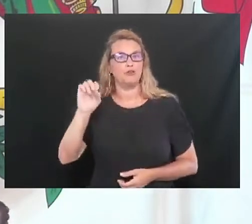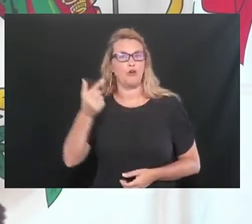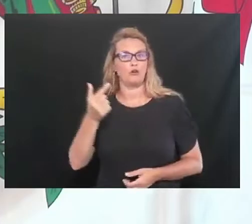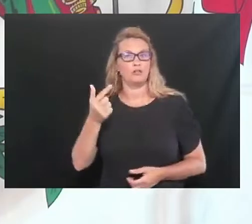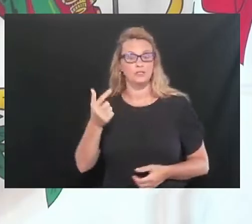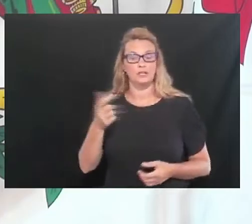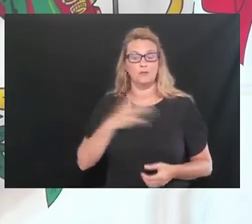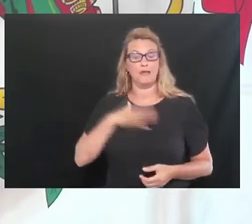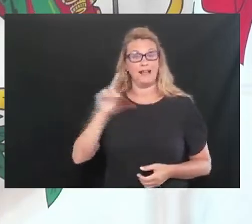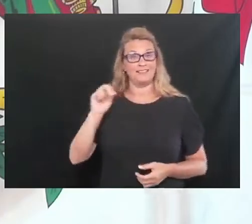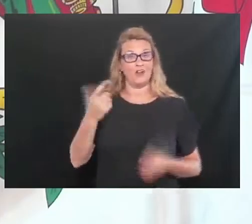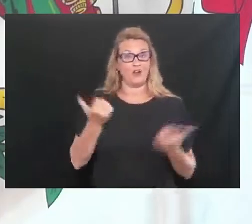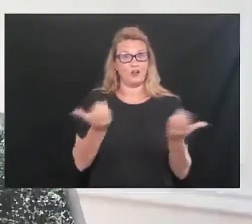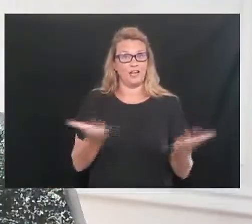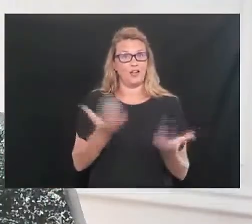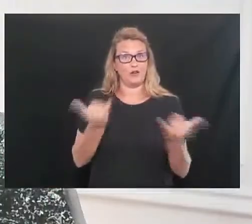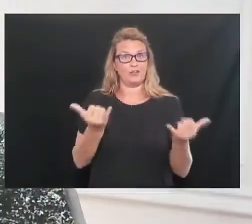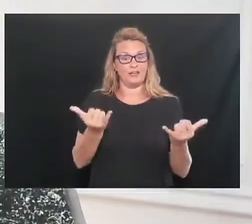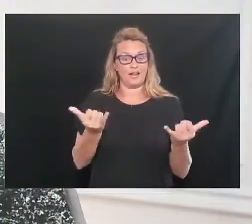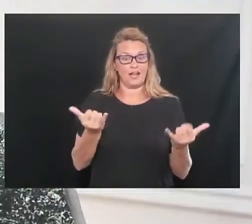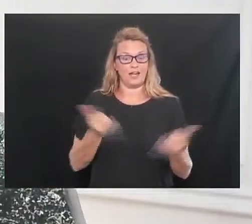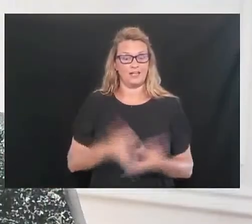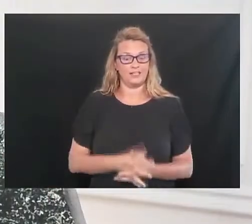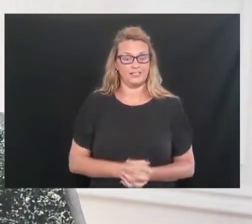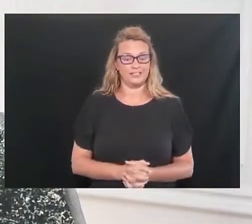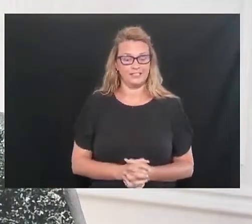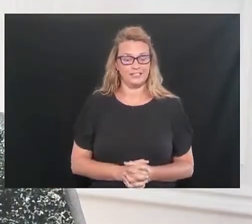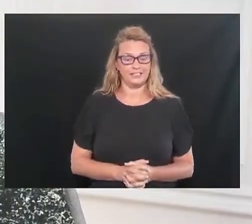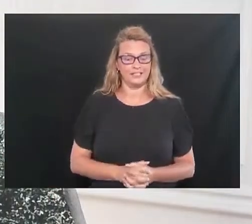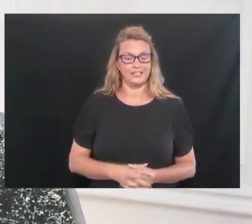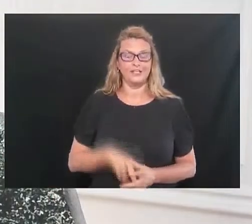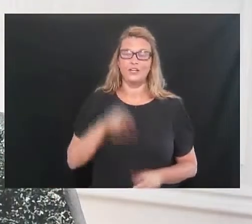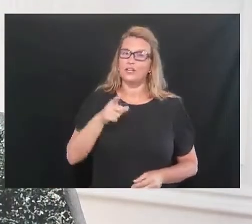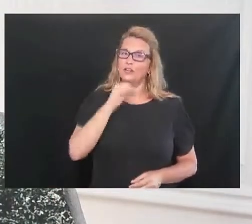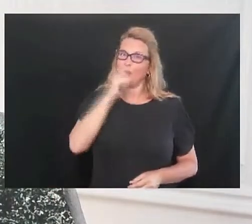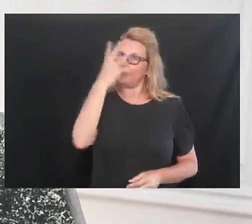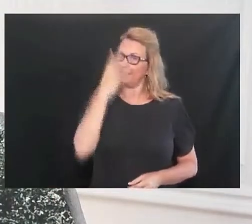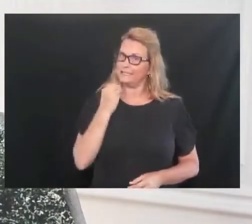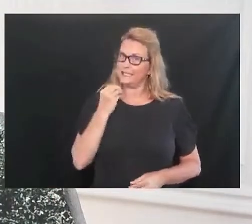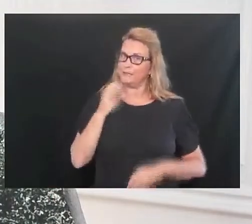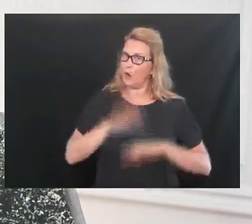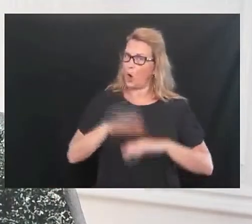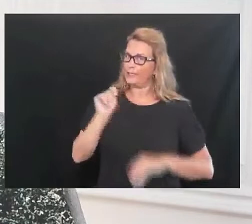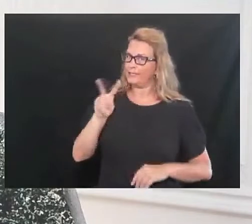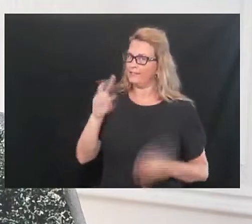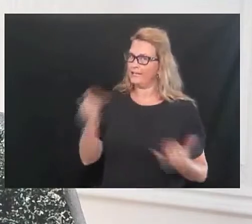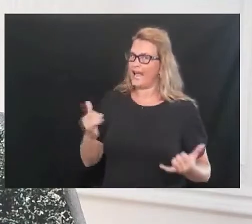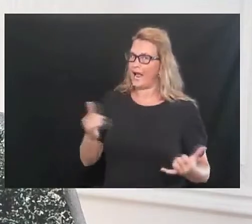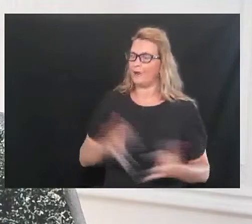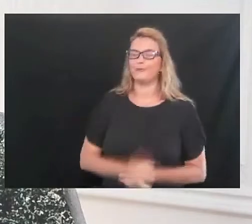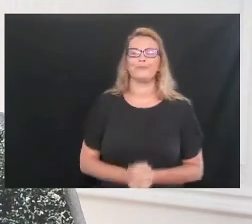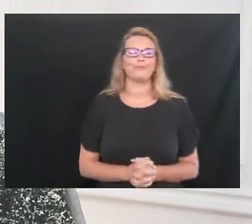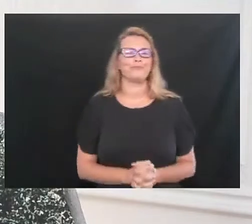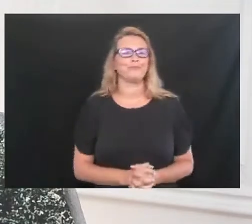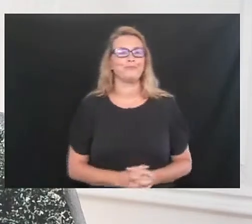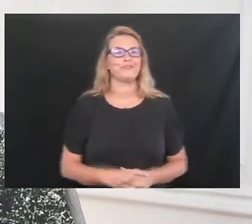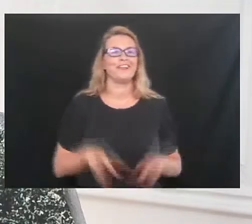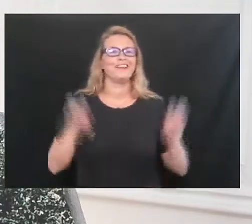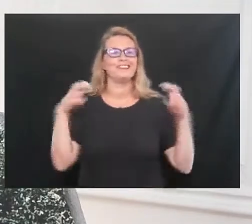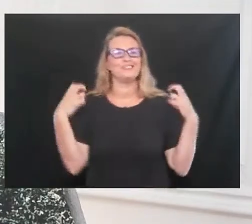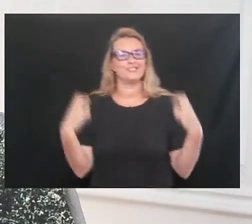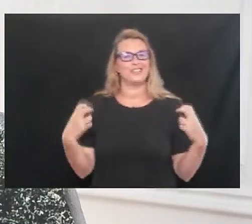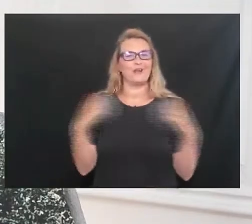Babydog's with me today, and right here, don't you go to sleep now, you're on TV now. Okay, Babydog's sitting right with